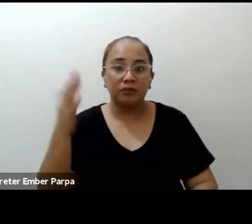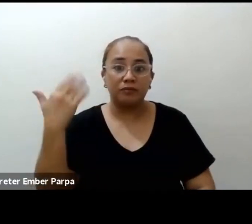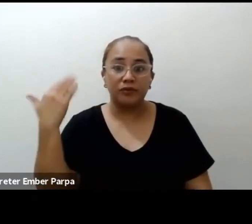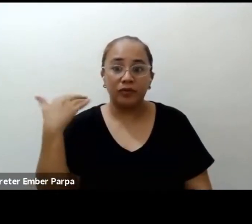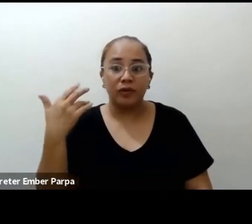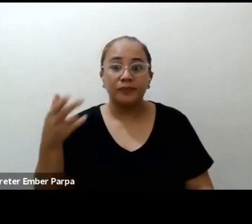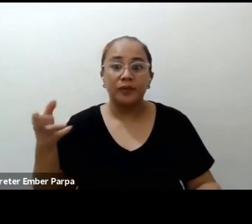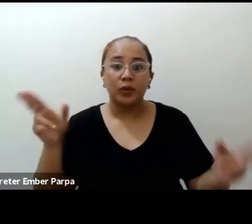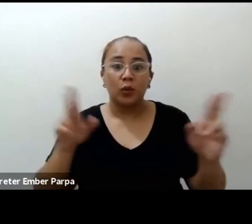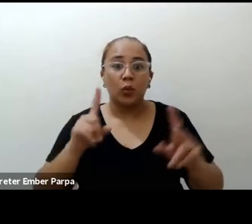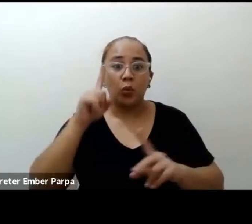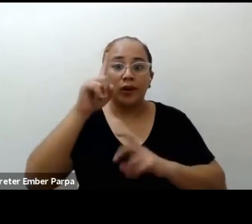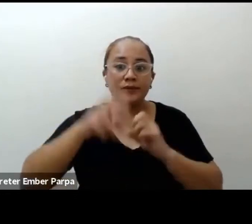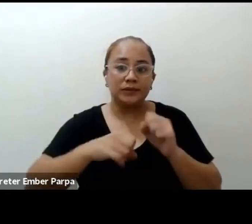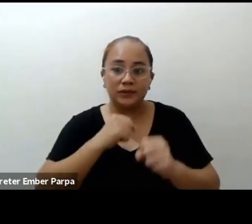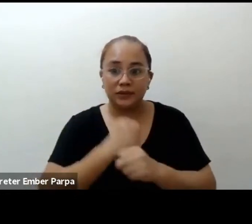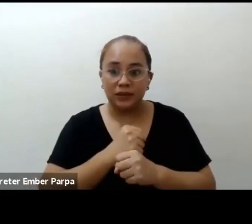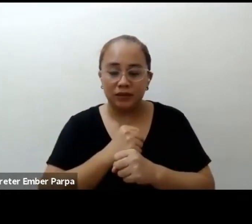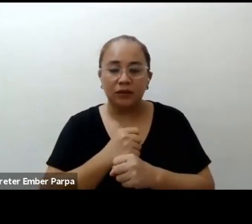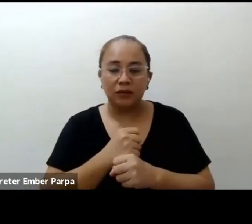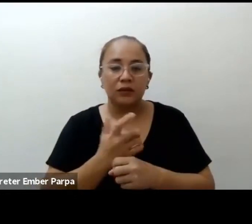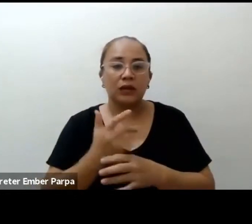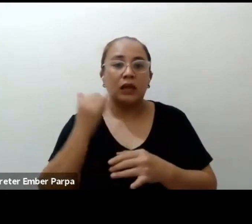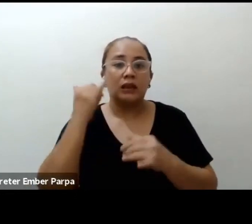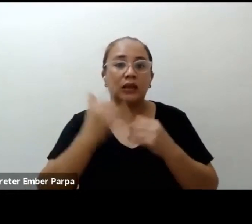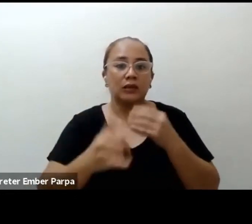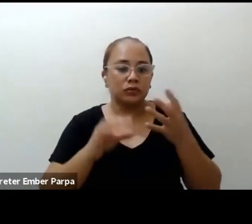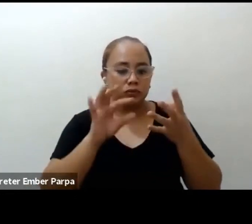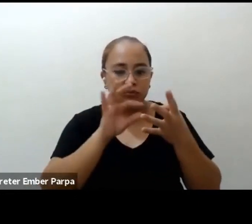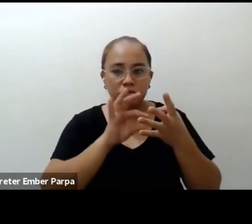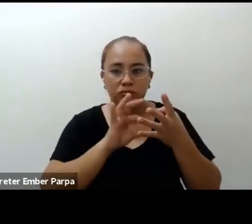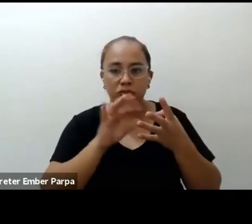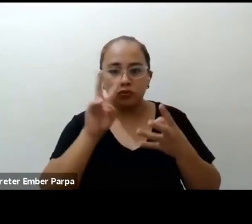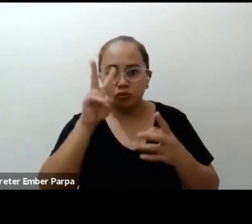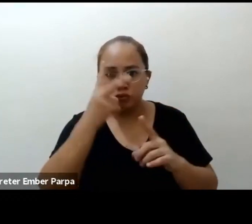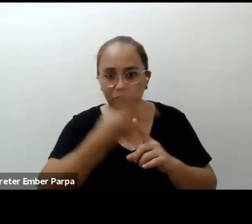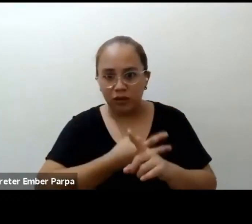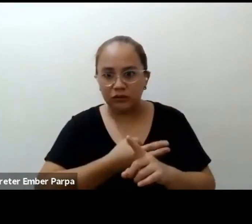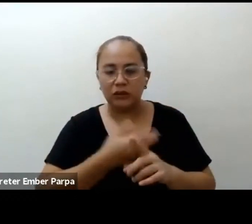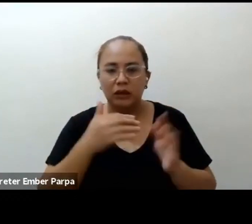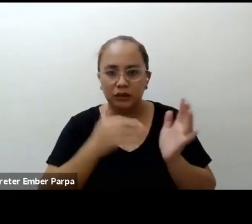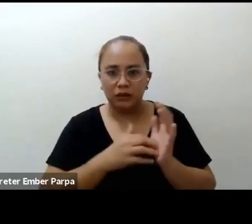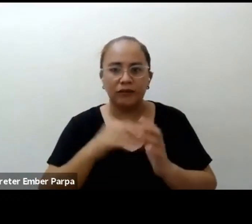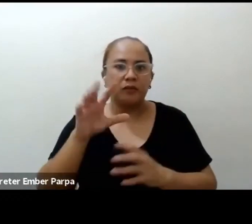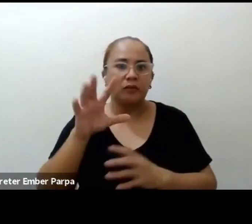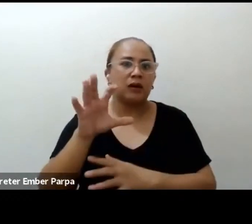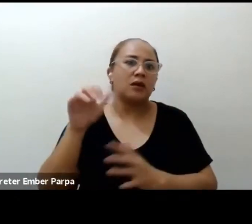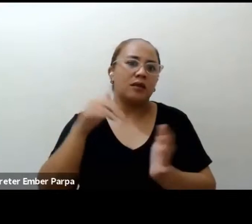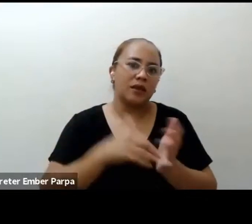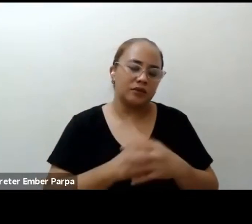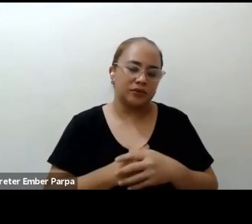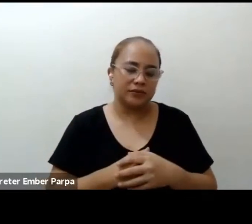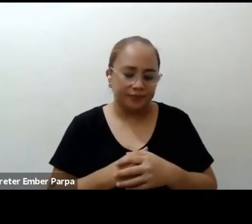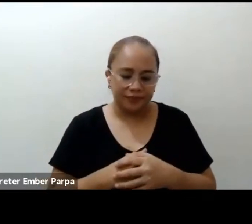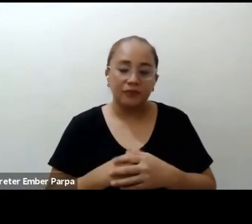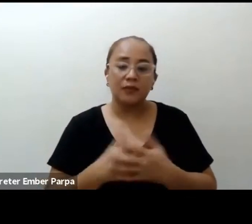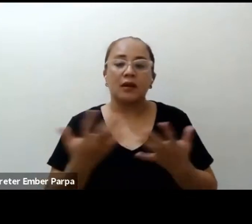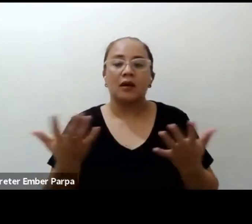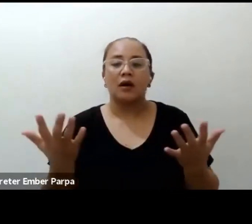yan in 1 year. And the last 2 months, we had another 500,000. We heard all the problems